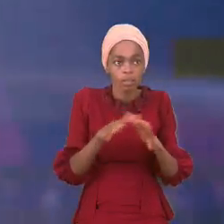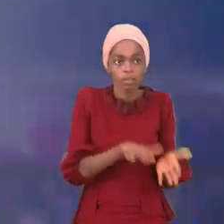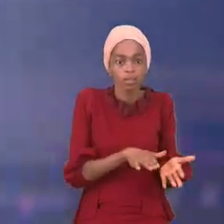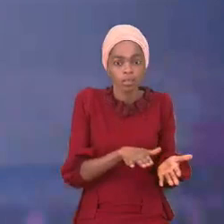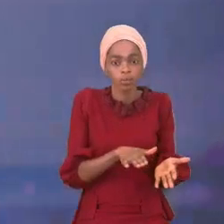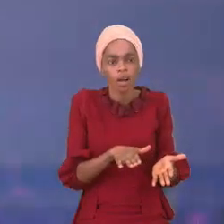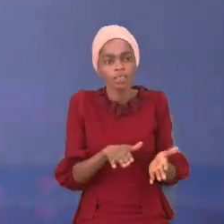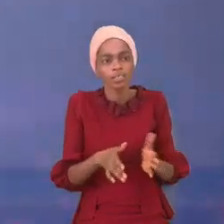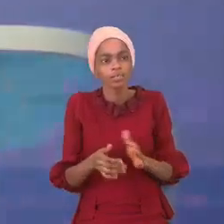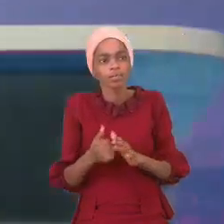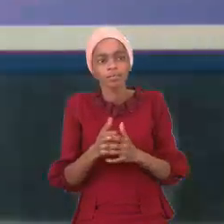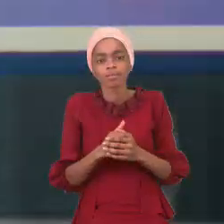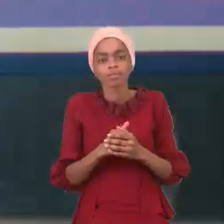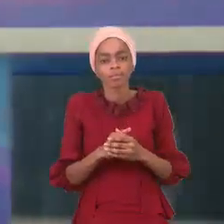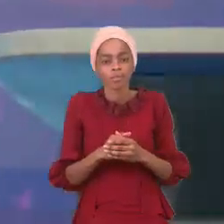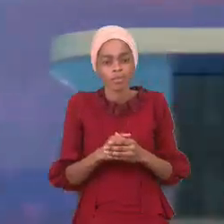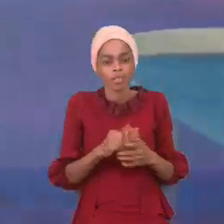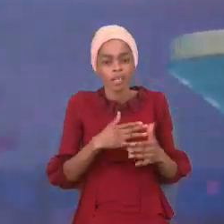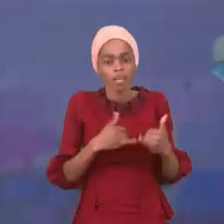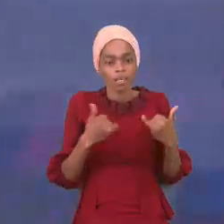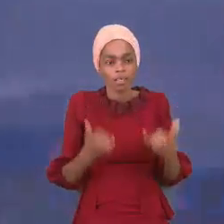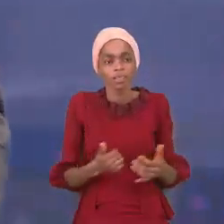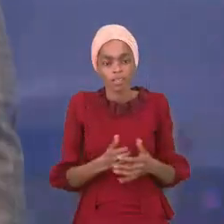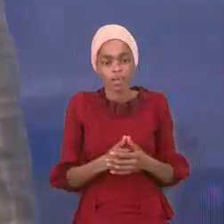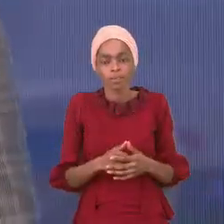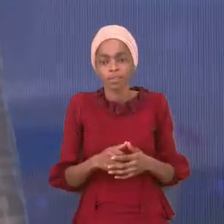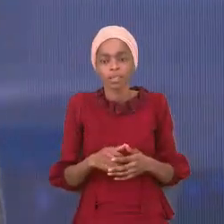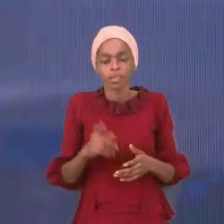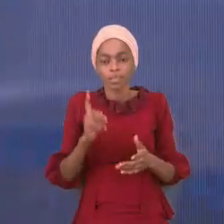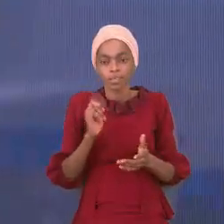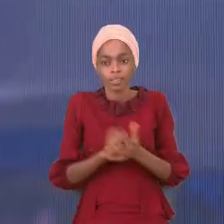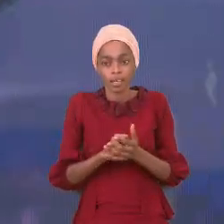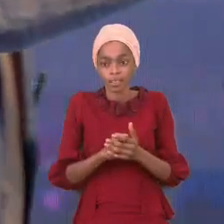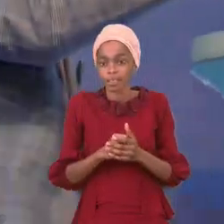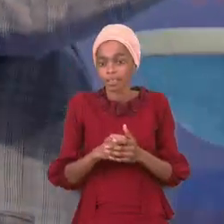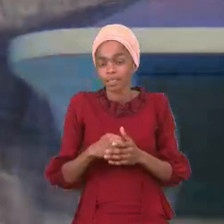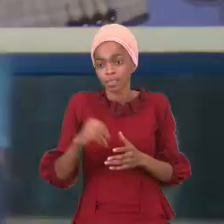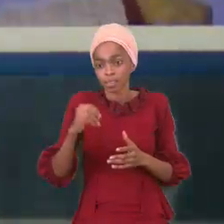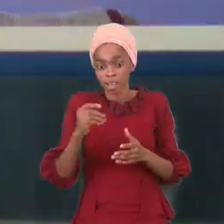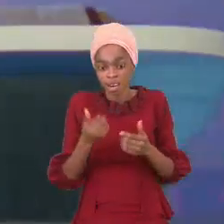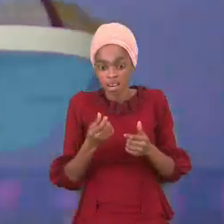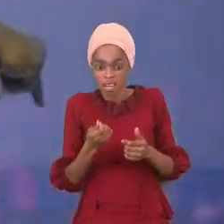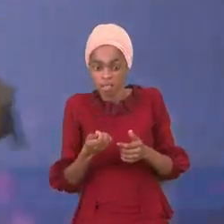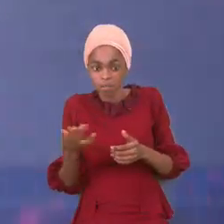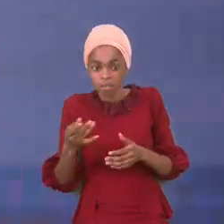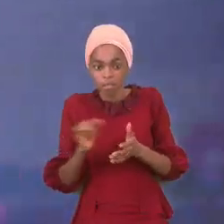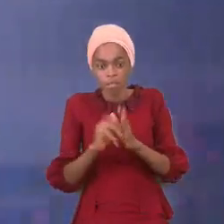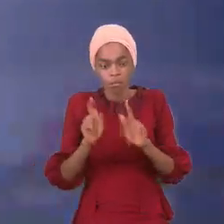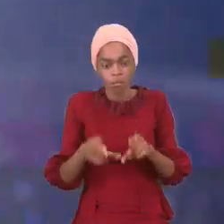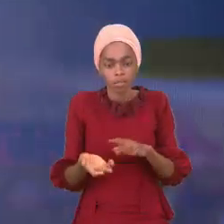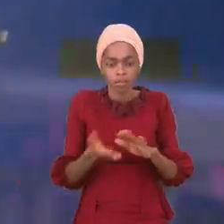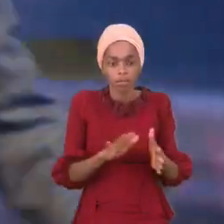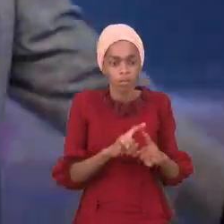little slumping, and the man, the woman is gone. Feebleness. But today, today, today,